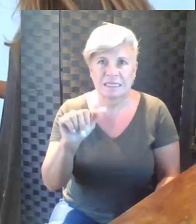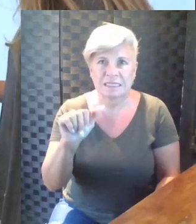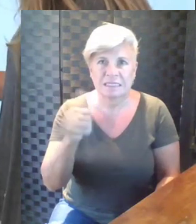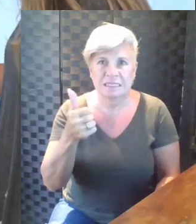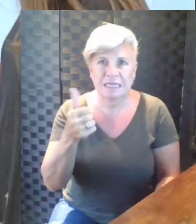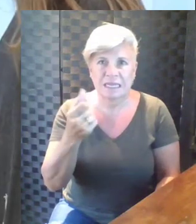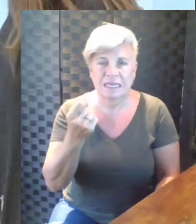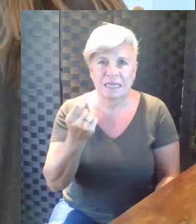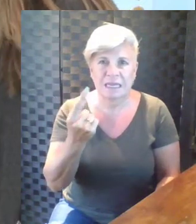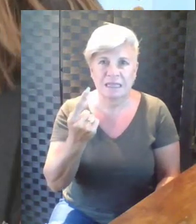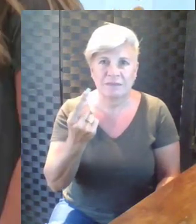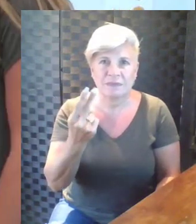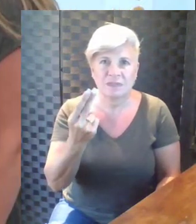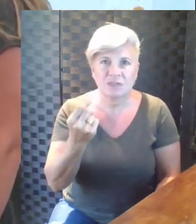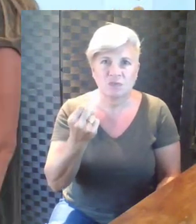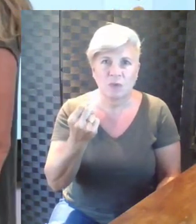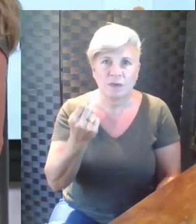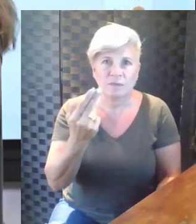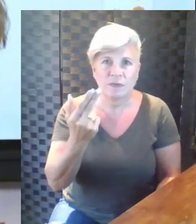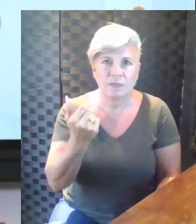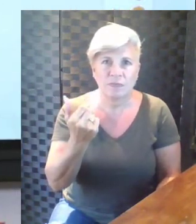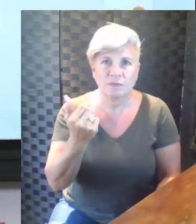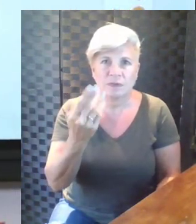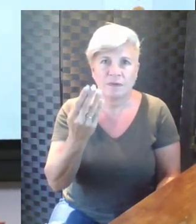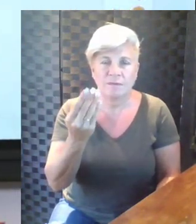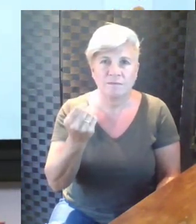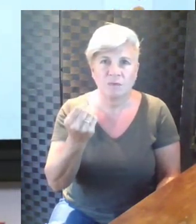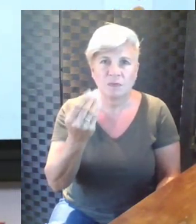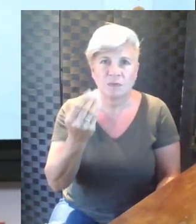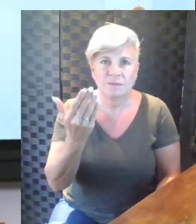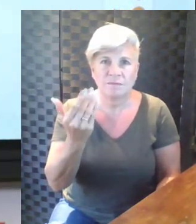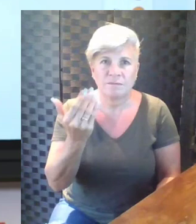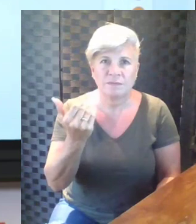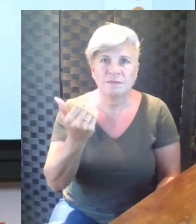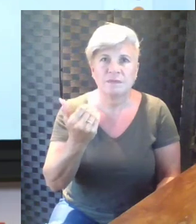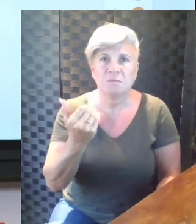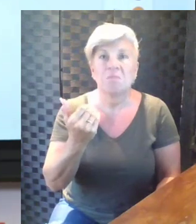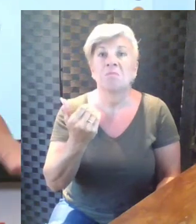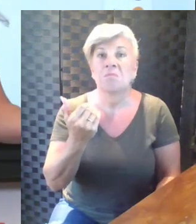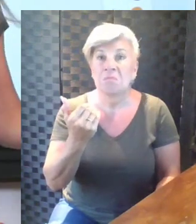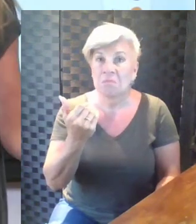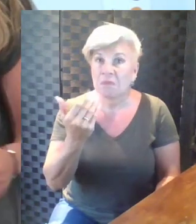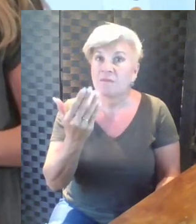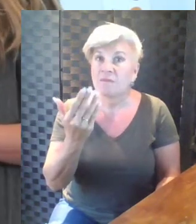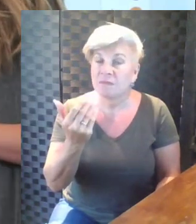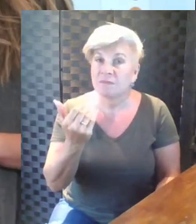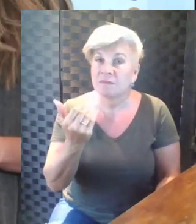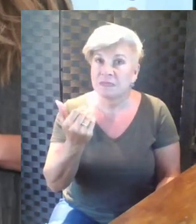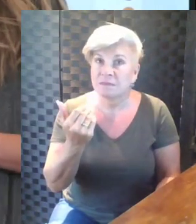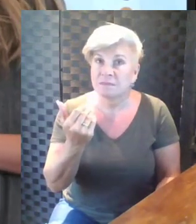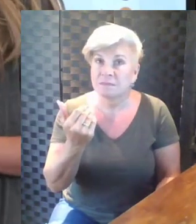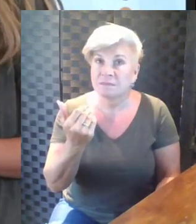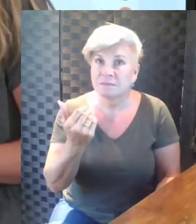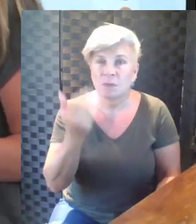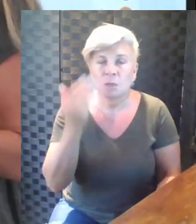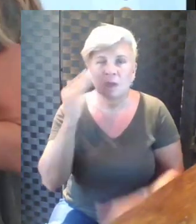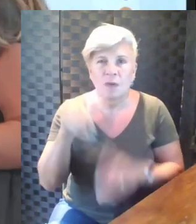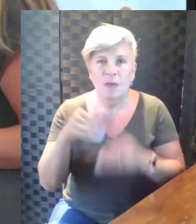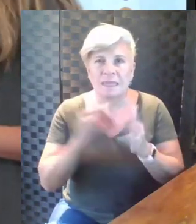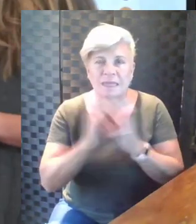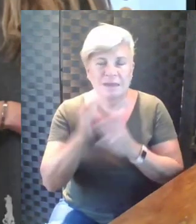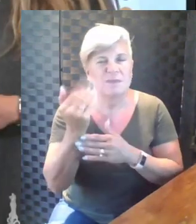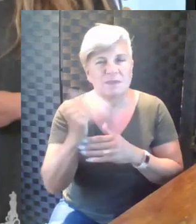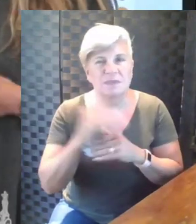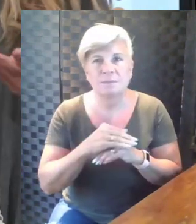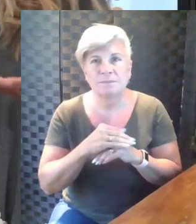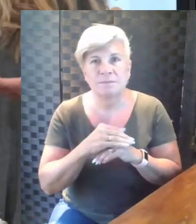9, 10, 11, 12, 13, 14, 15. All right? Pretty easy. We know how to do this.